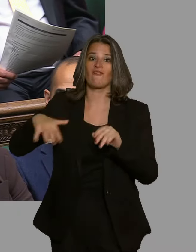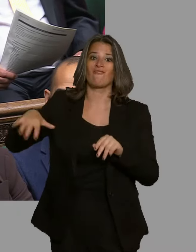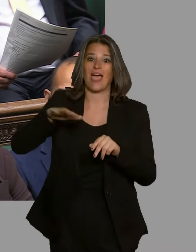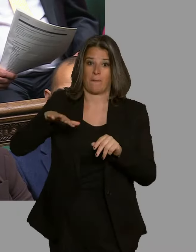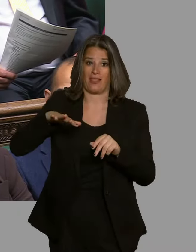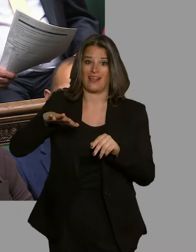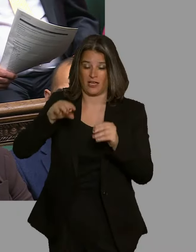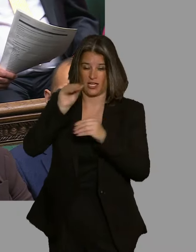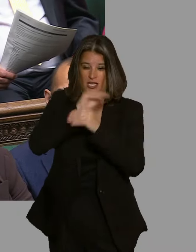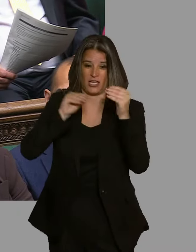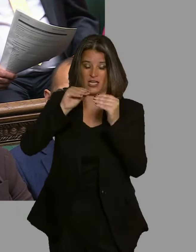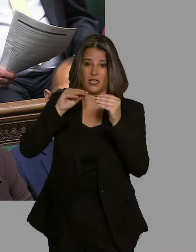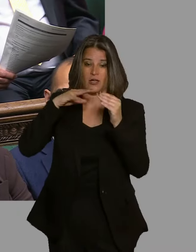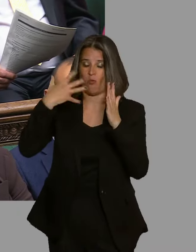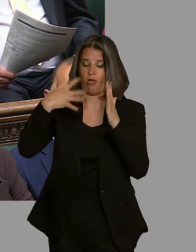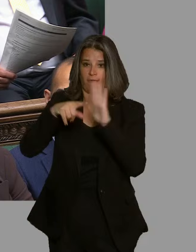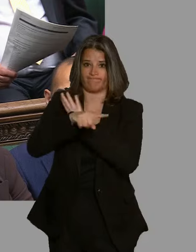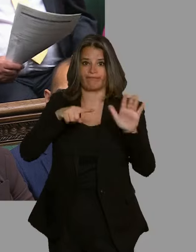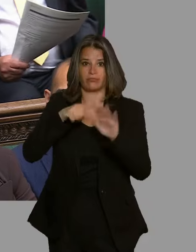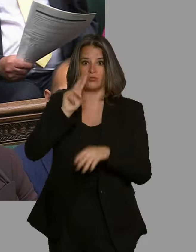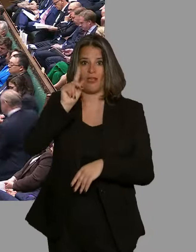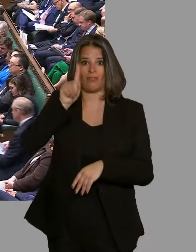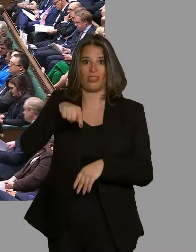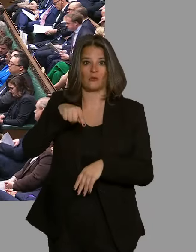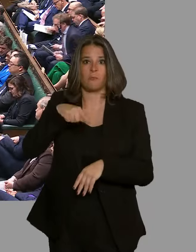what does he expect them to do?